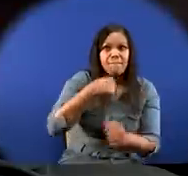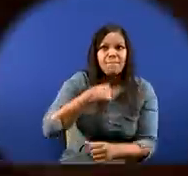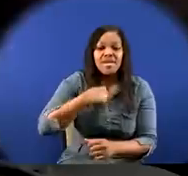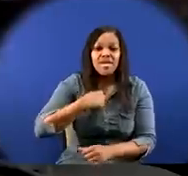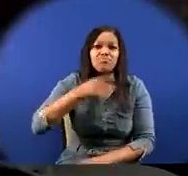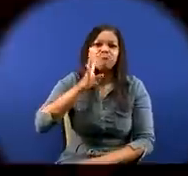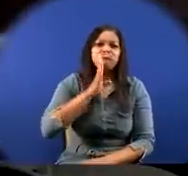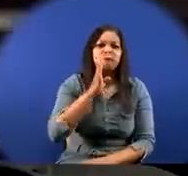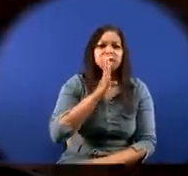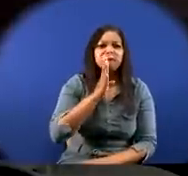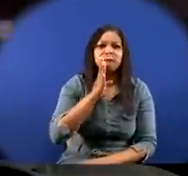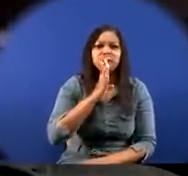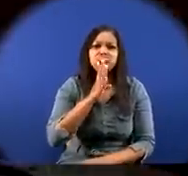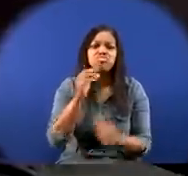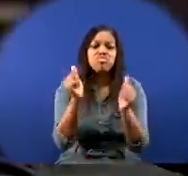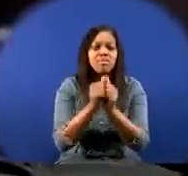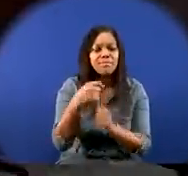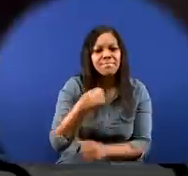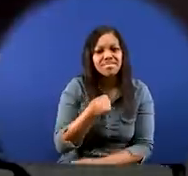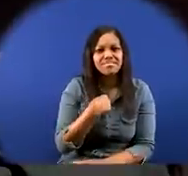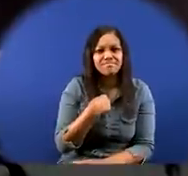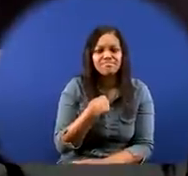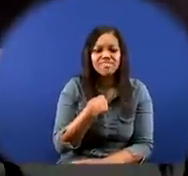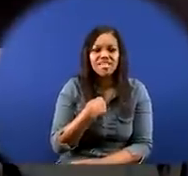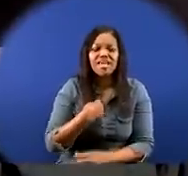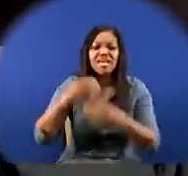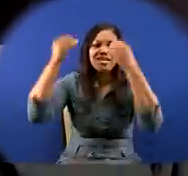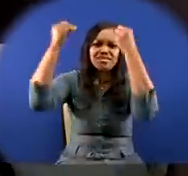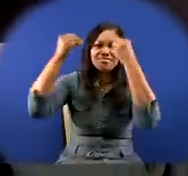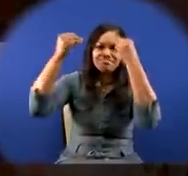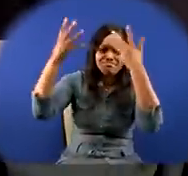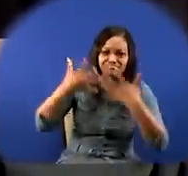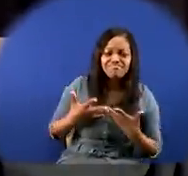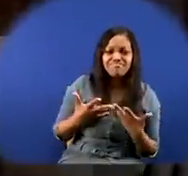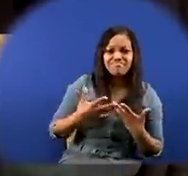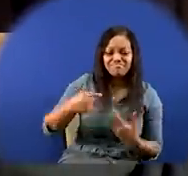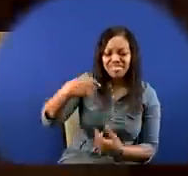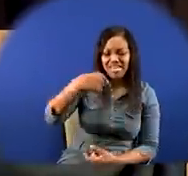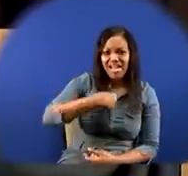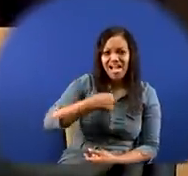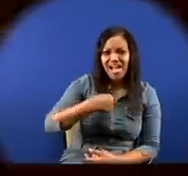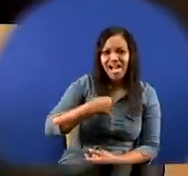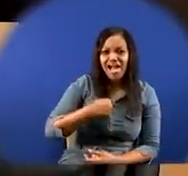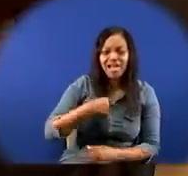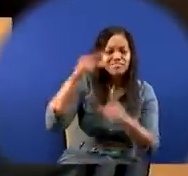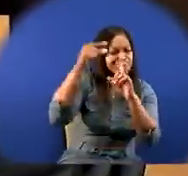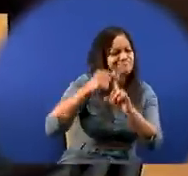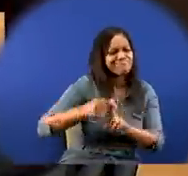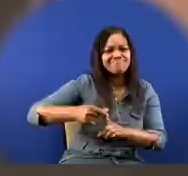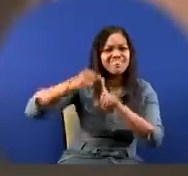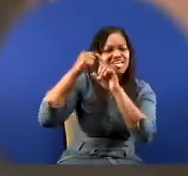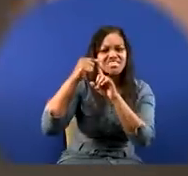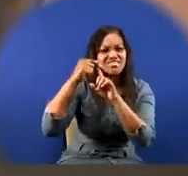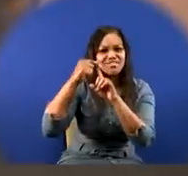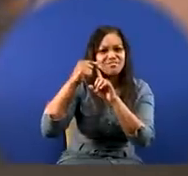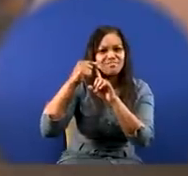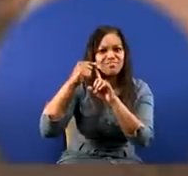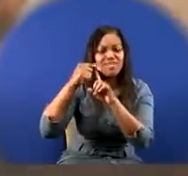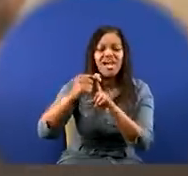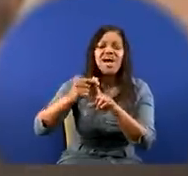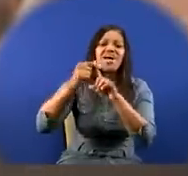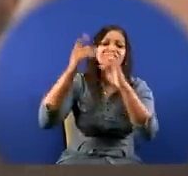He talks with me. He tells me I am his own. And